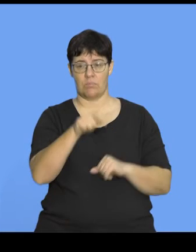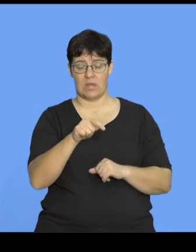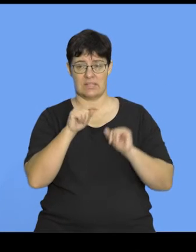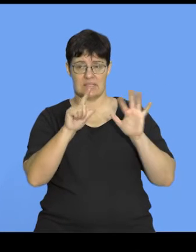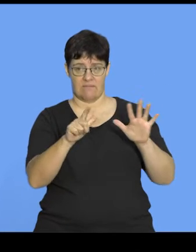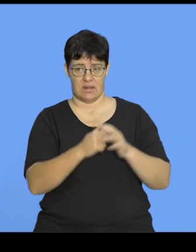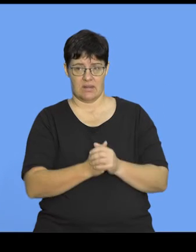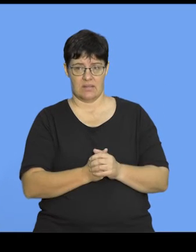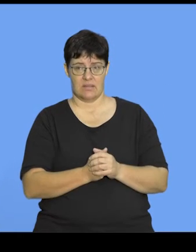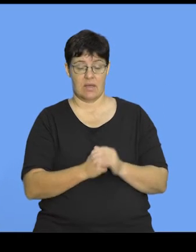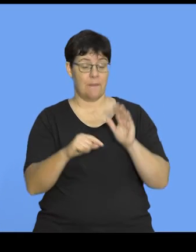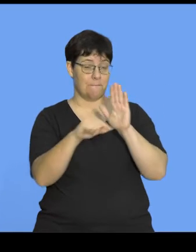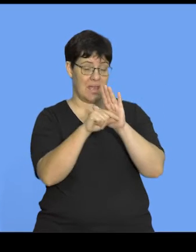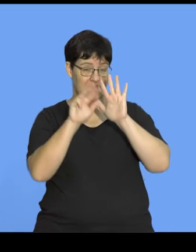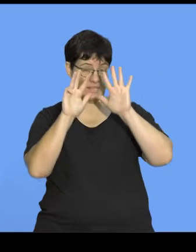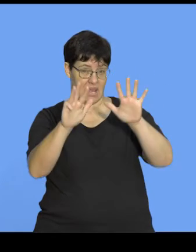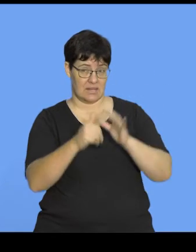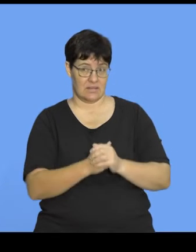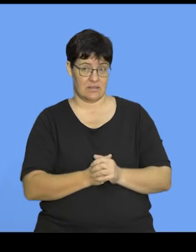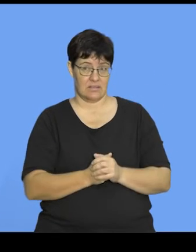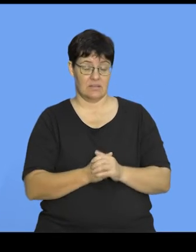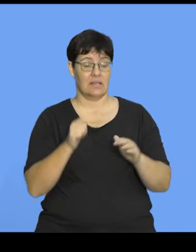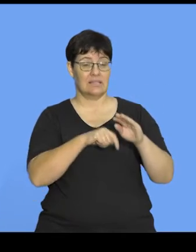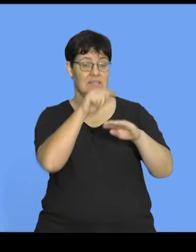6.7 to the minus 9